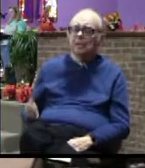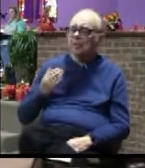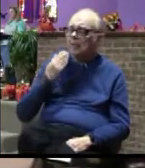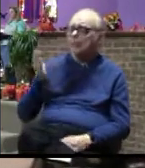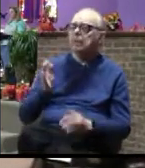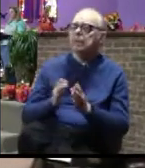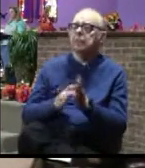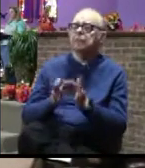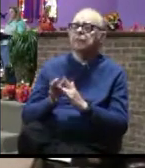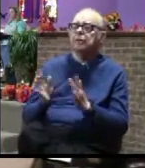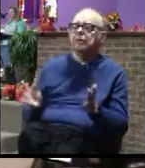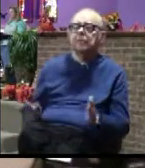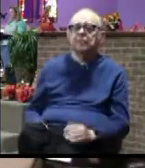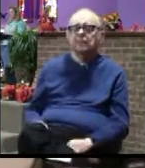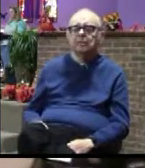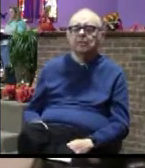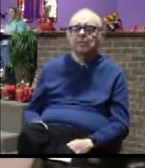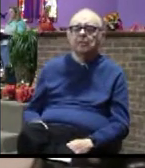thank you Jesus